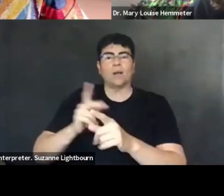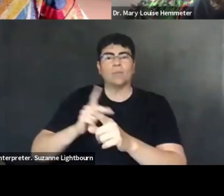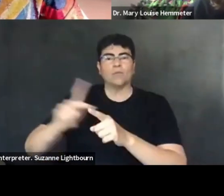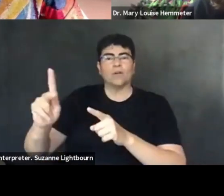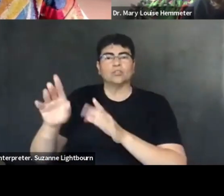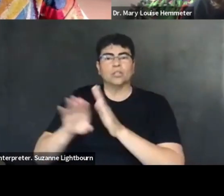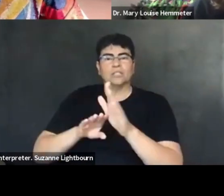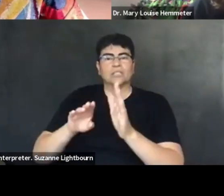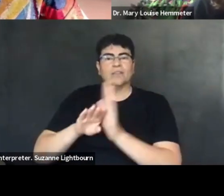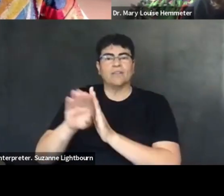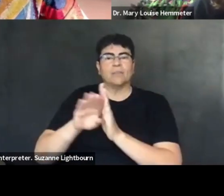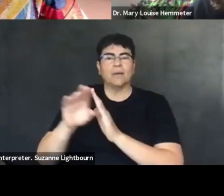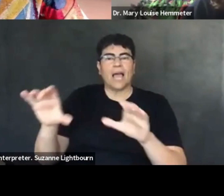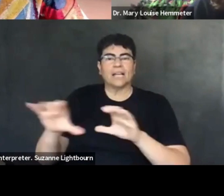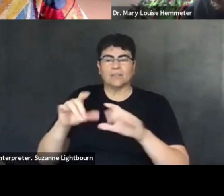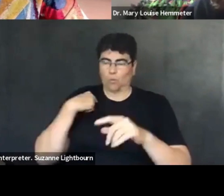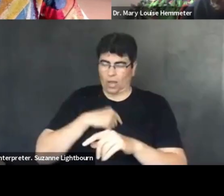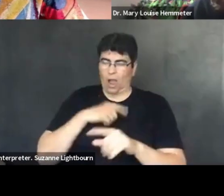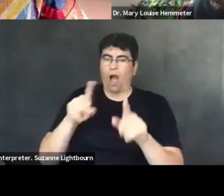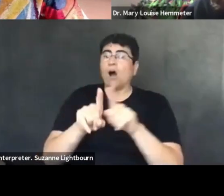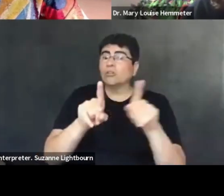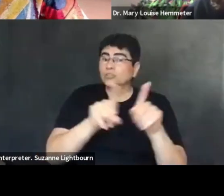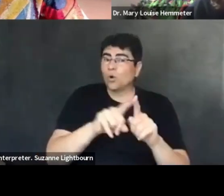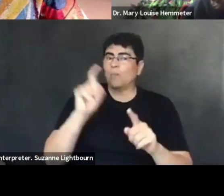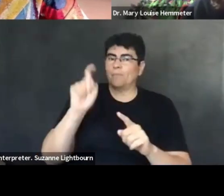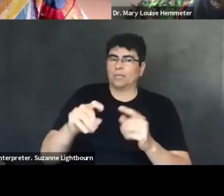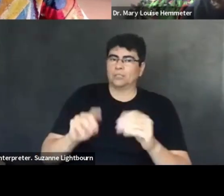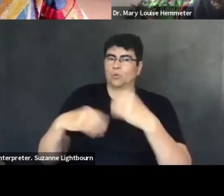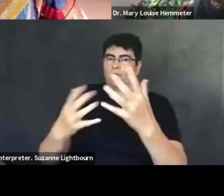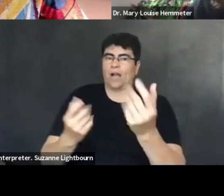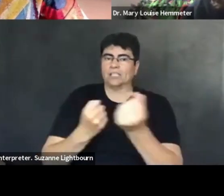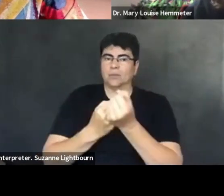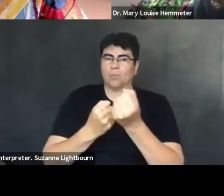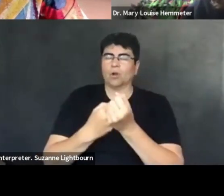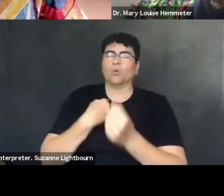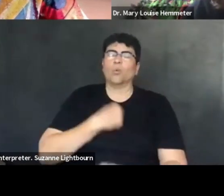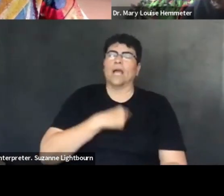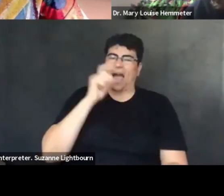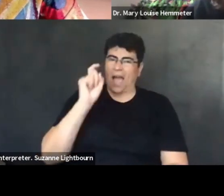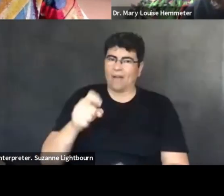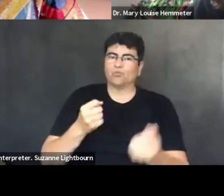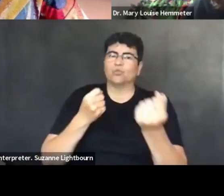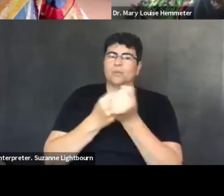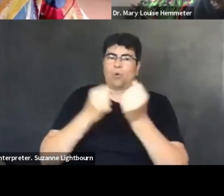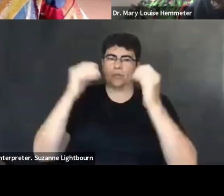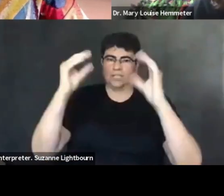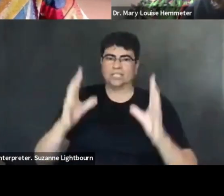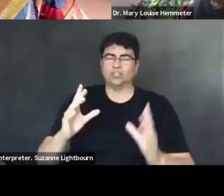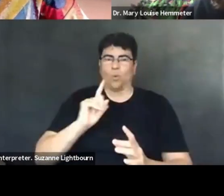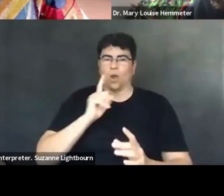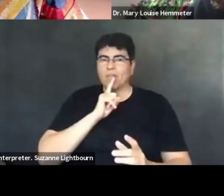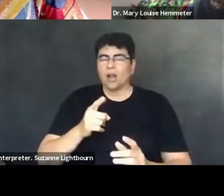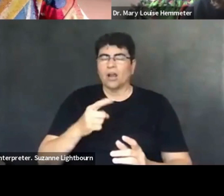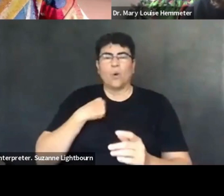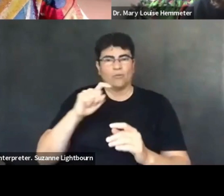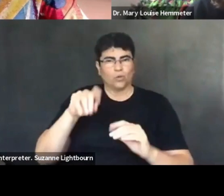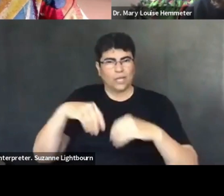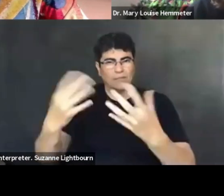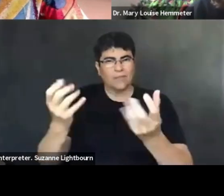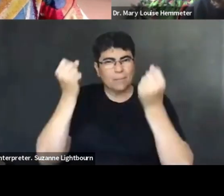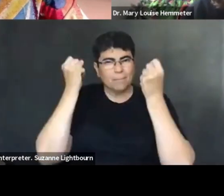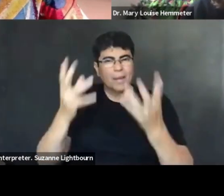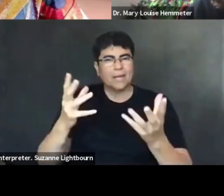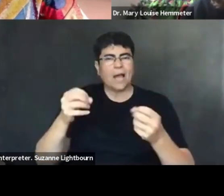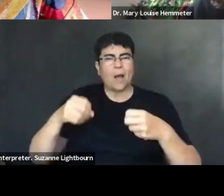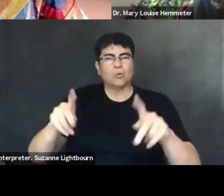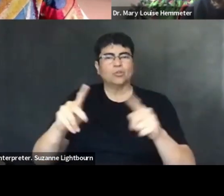activities, we have to provide the support. We have to support the teachers where they are, give them many opportunities to practice these